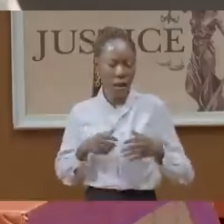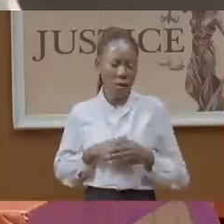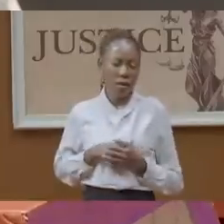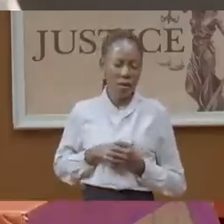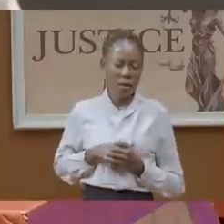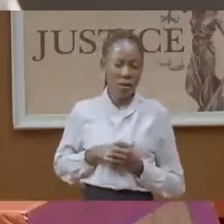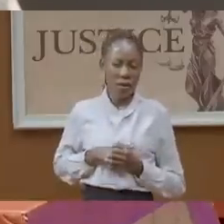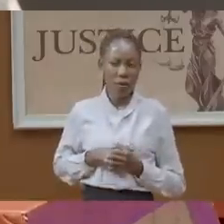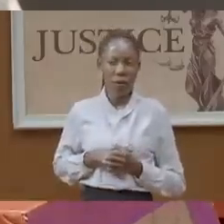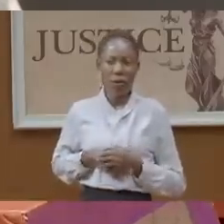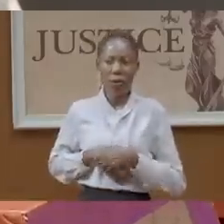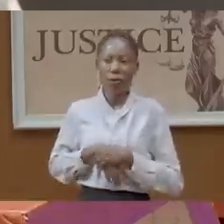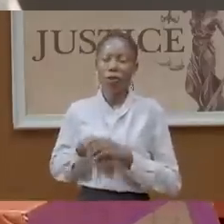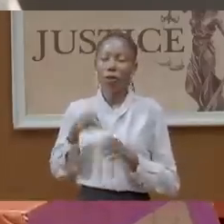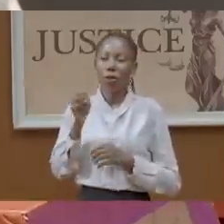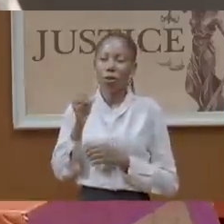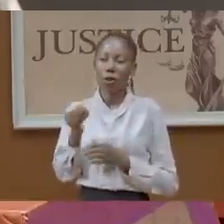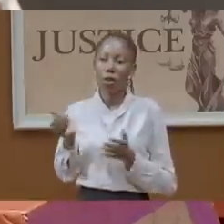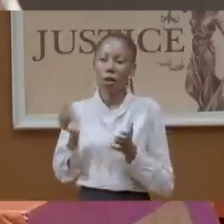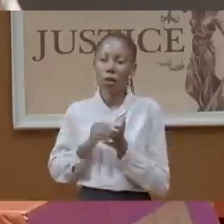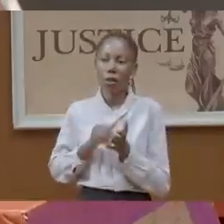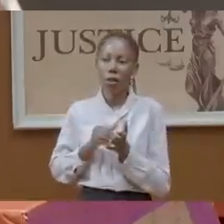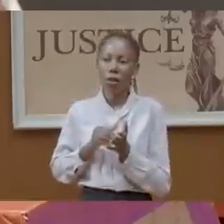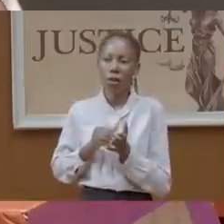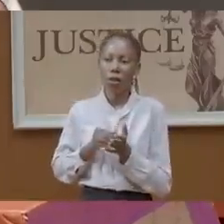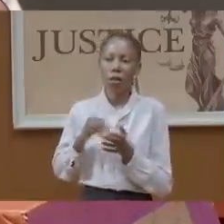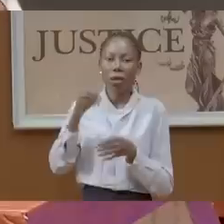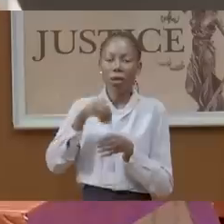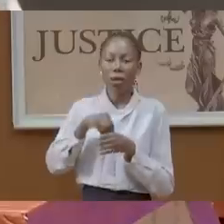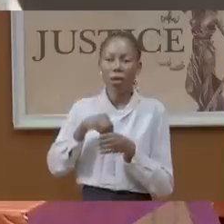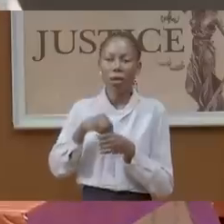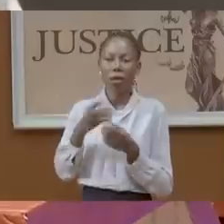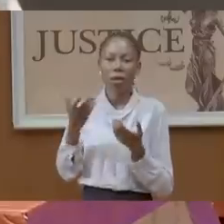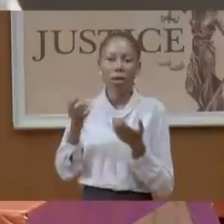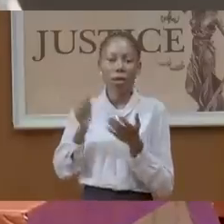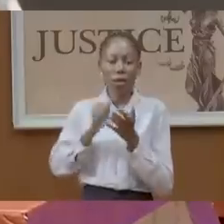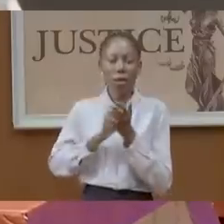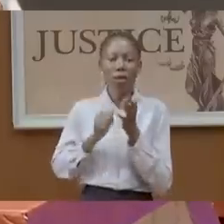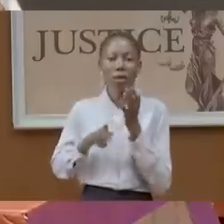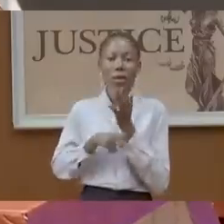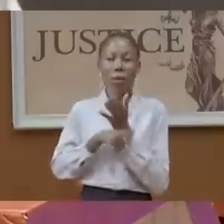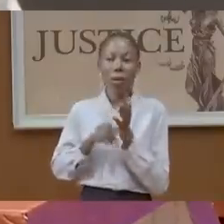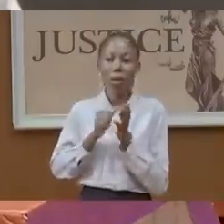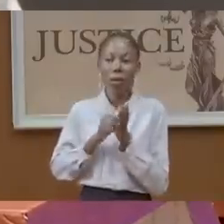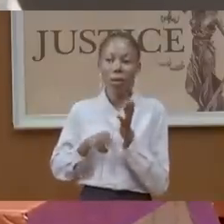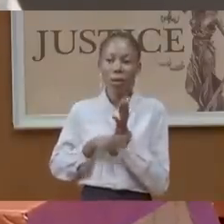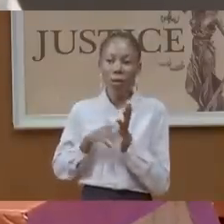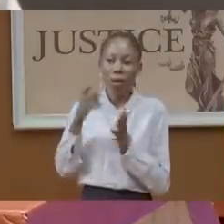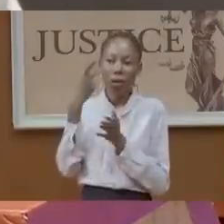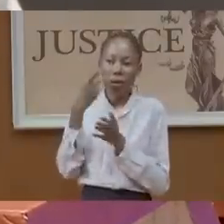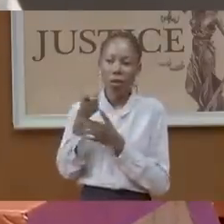was from there. I later discovered September, this same Uremu, they had a chat. Because the same number we were calling on anonymous. I